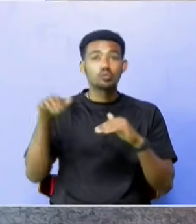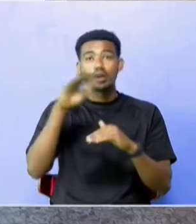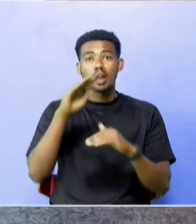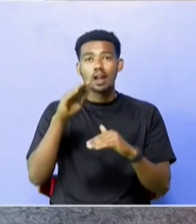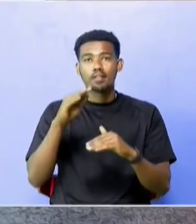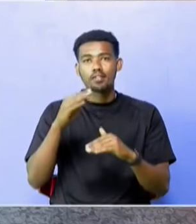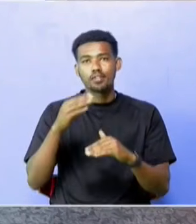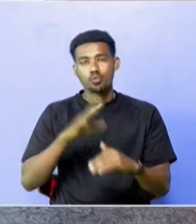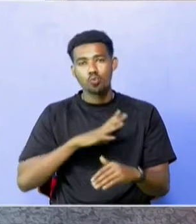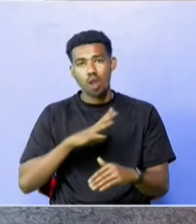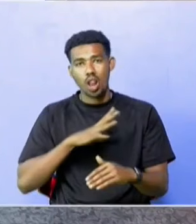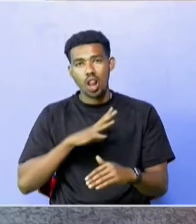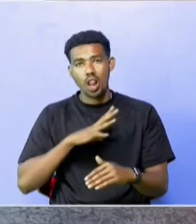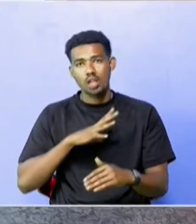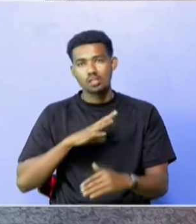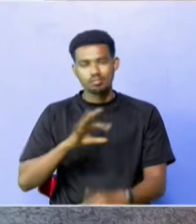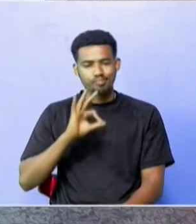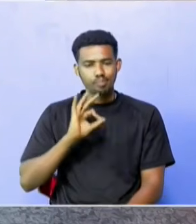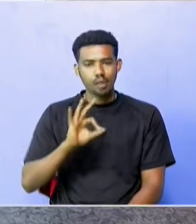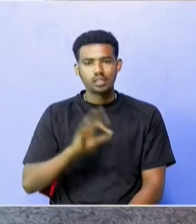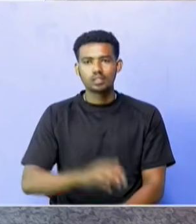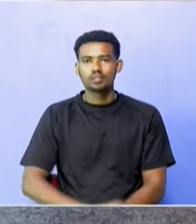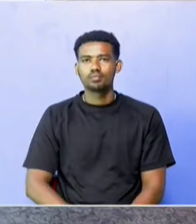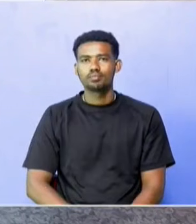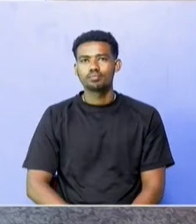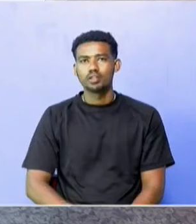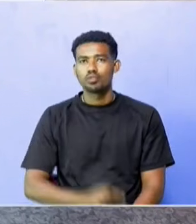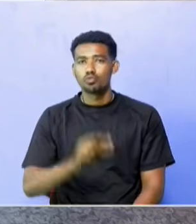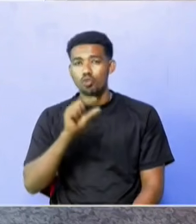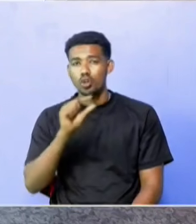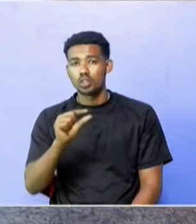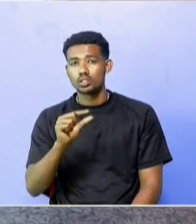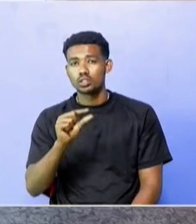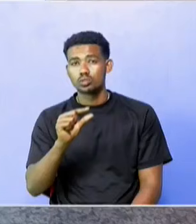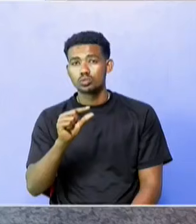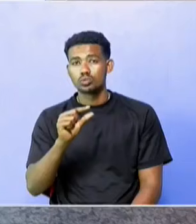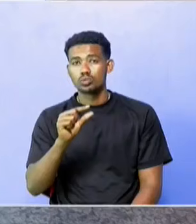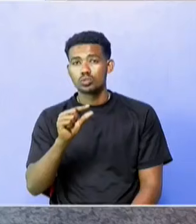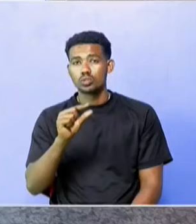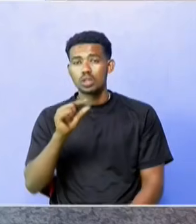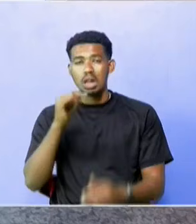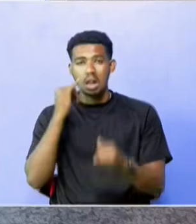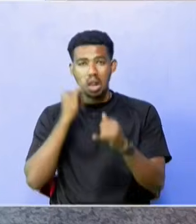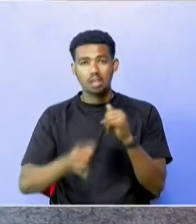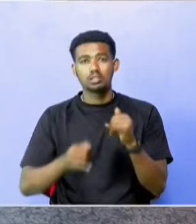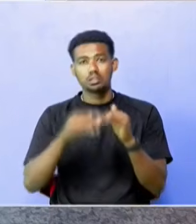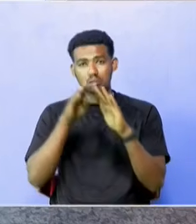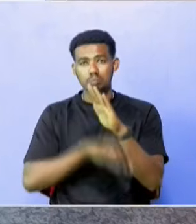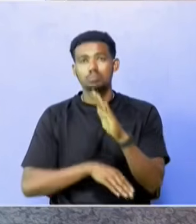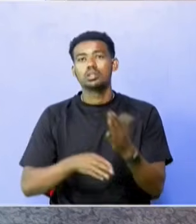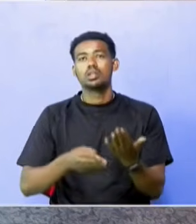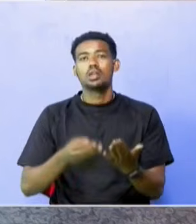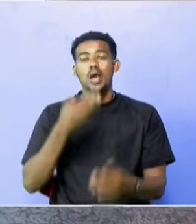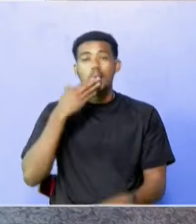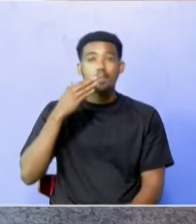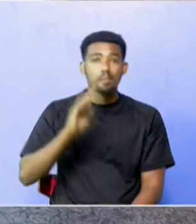well, it become what? Best. For little, it become least. And for